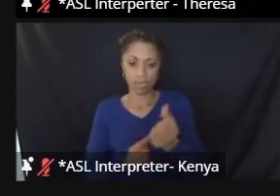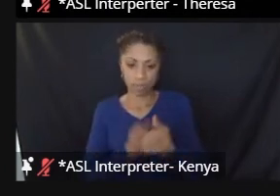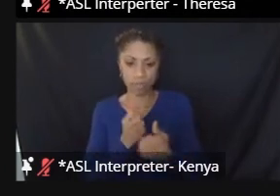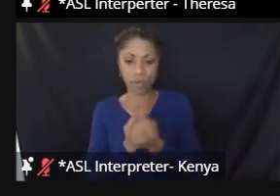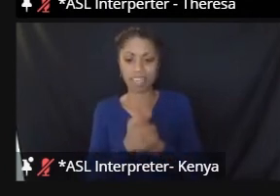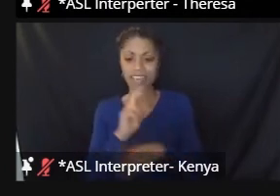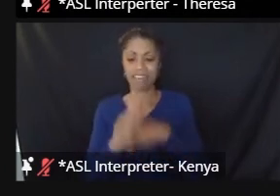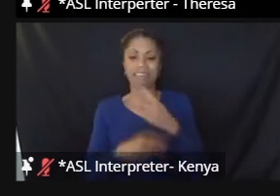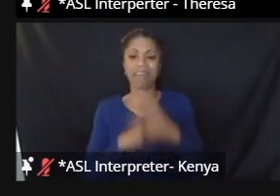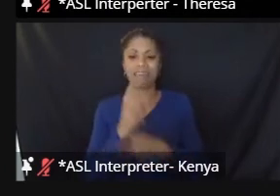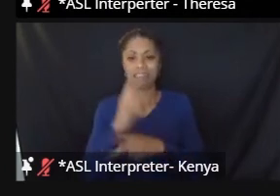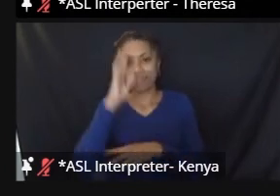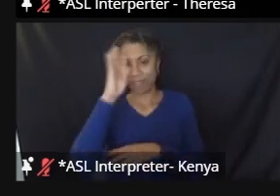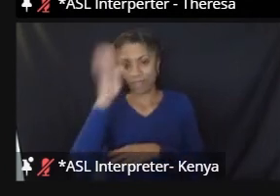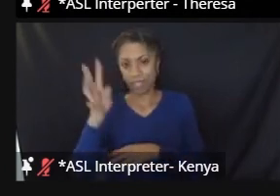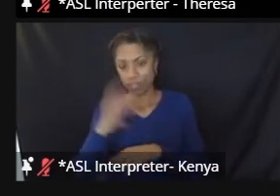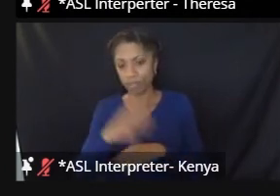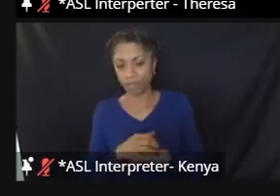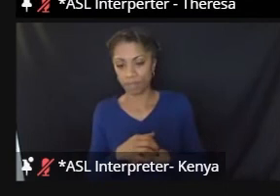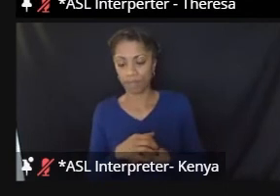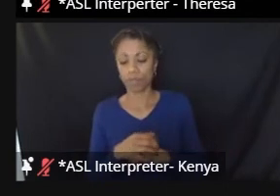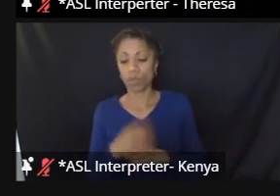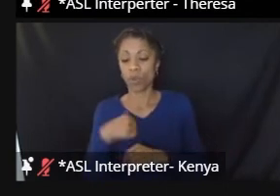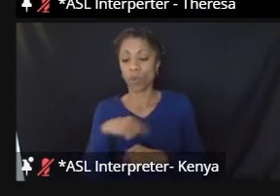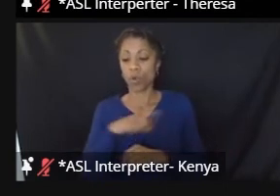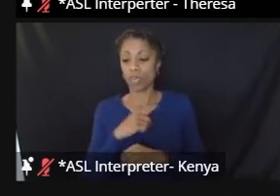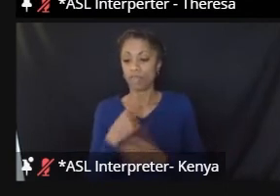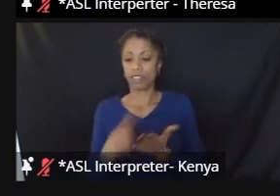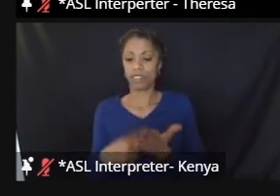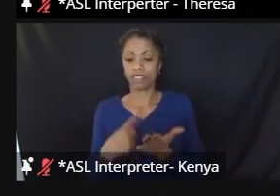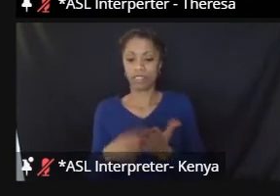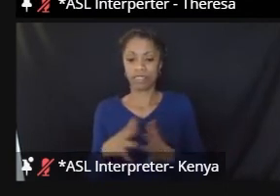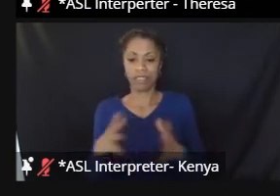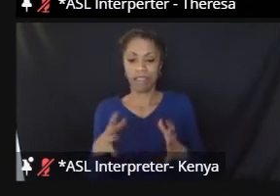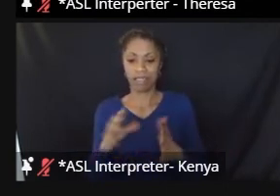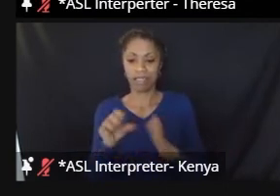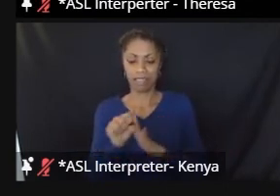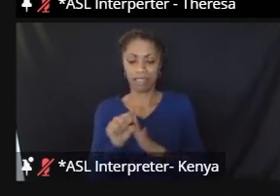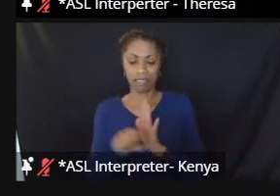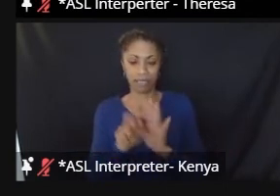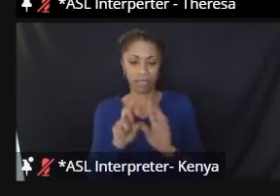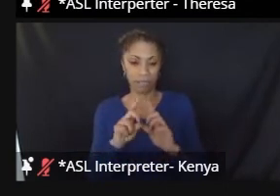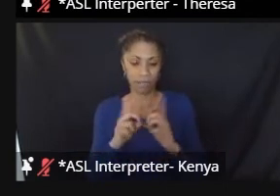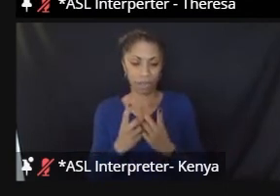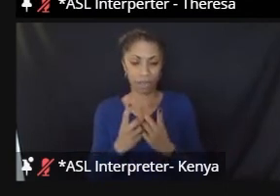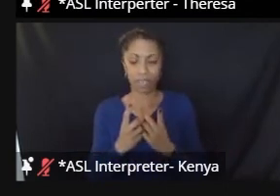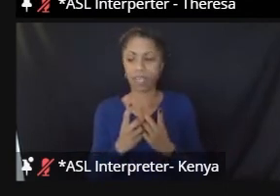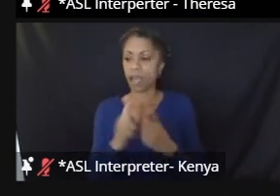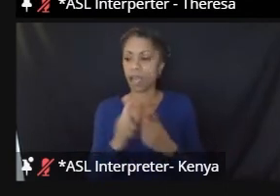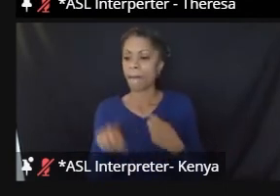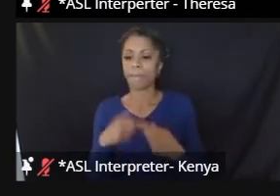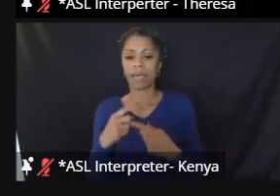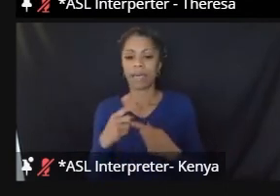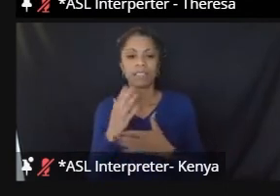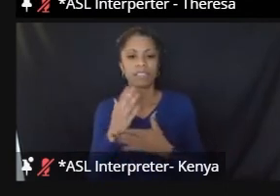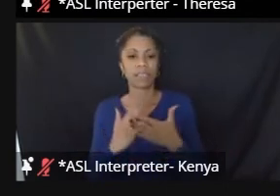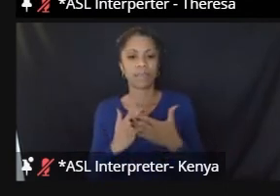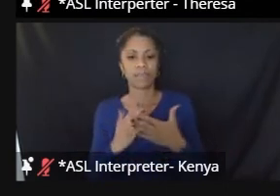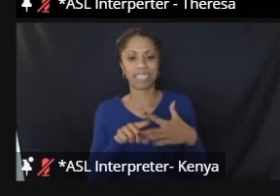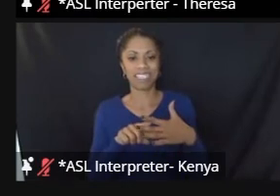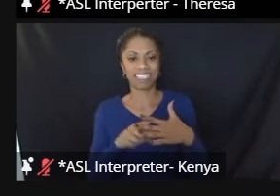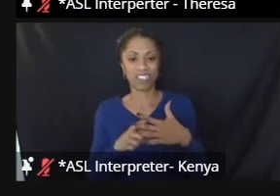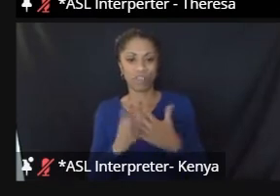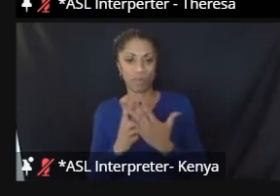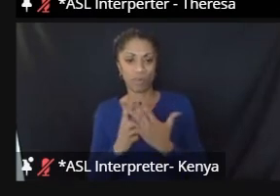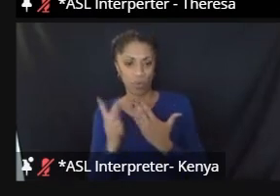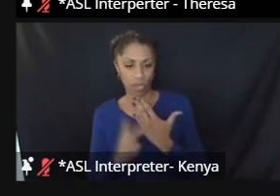innovation? We've talked a lot at the State Department about some of the initiatives that we're doing that support this.